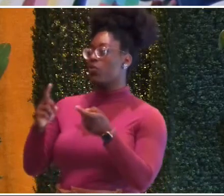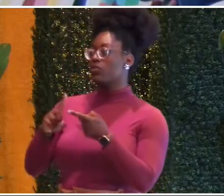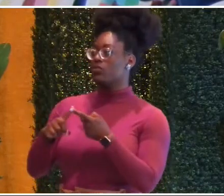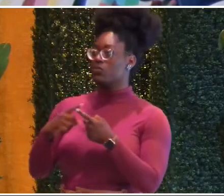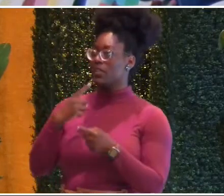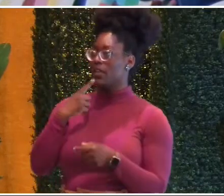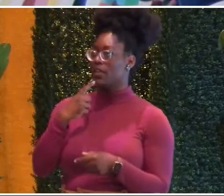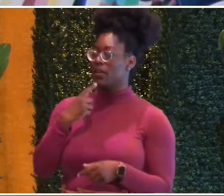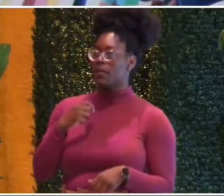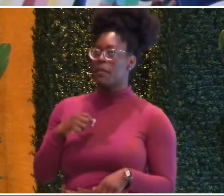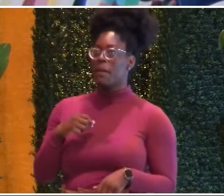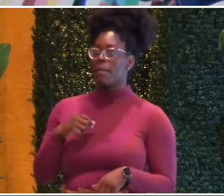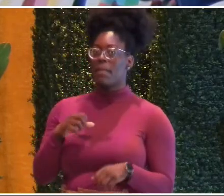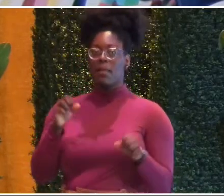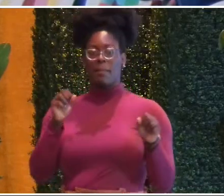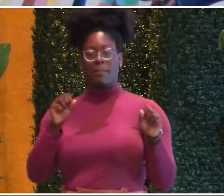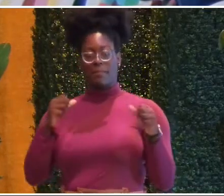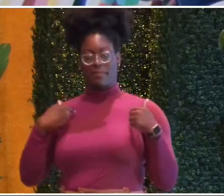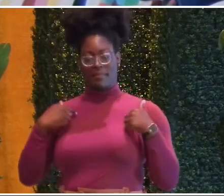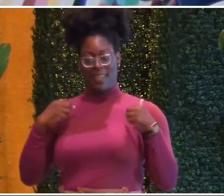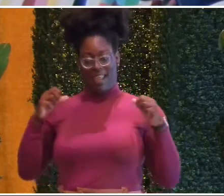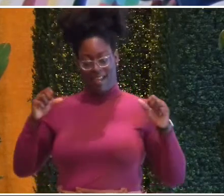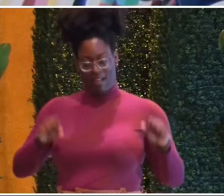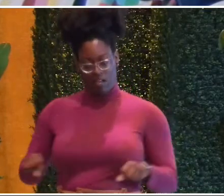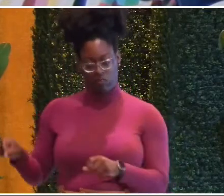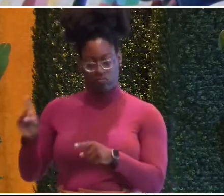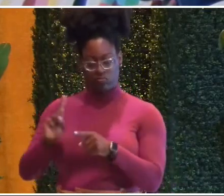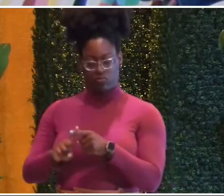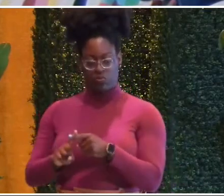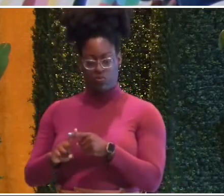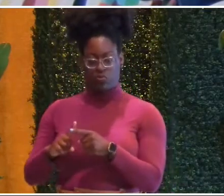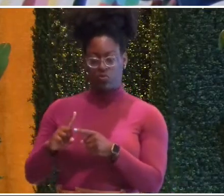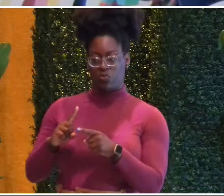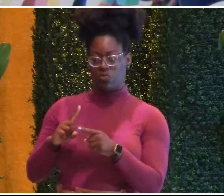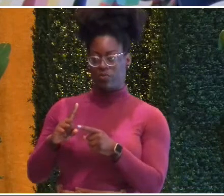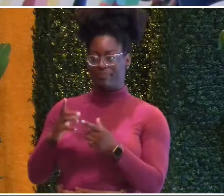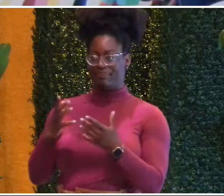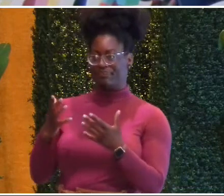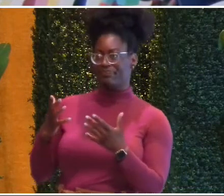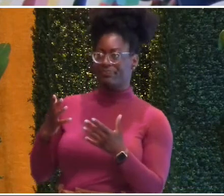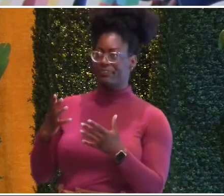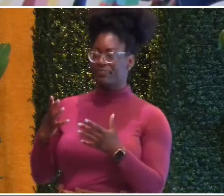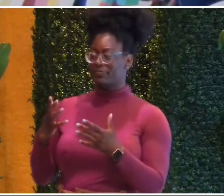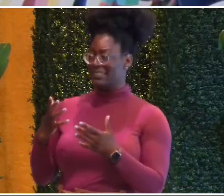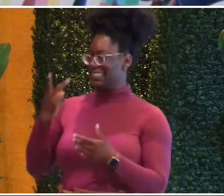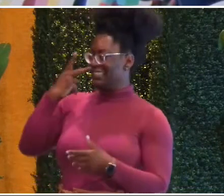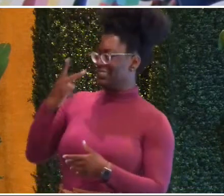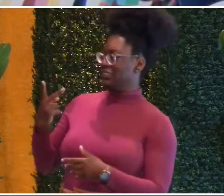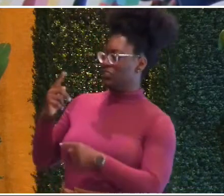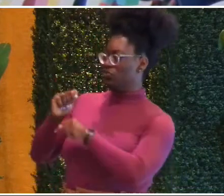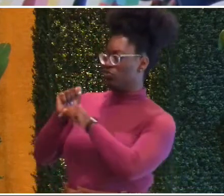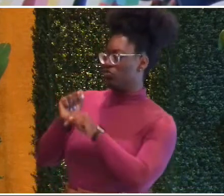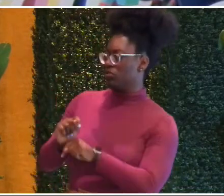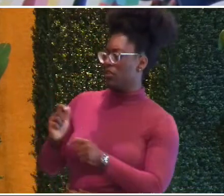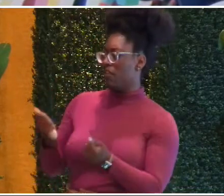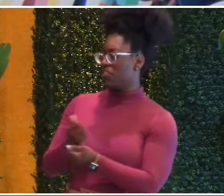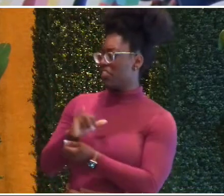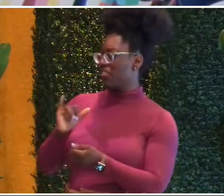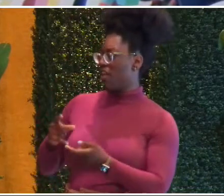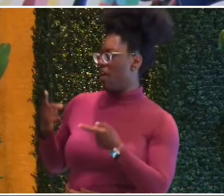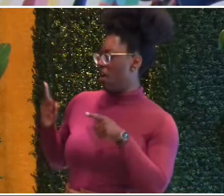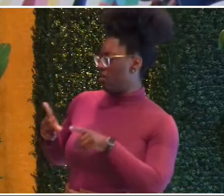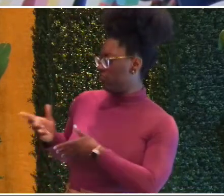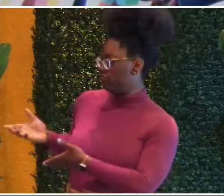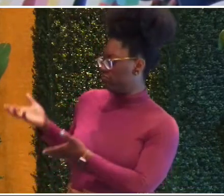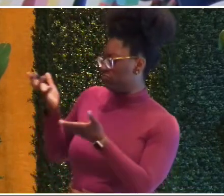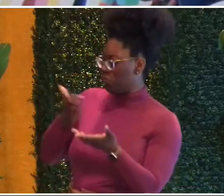into a tradition and tap into those goals that exist. But the part of your work is figuring out which goals fit you and which